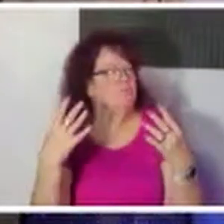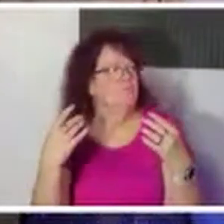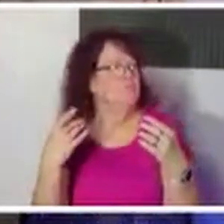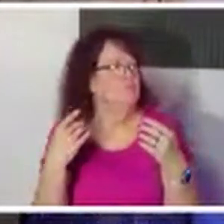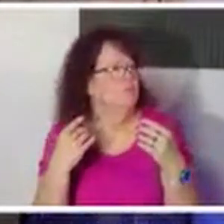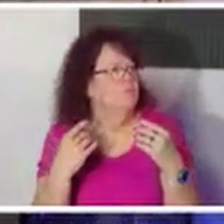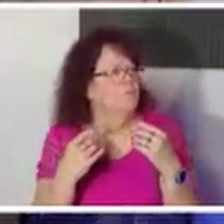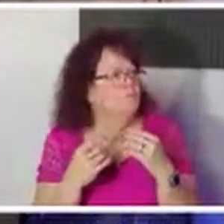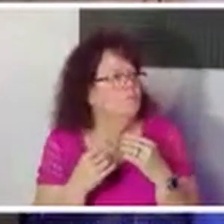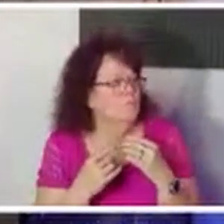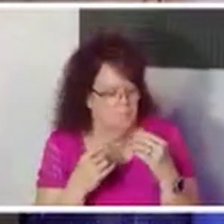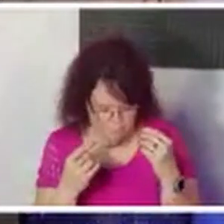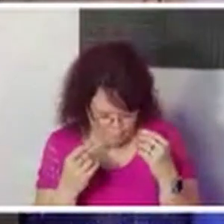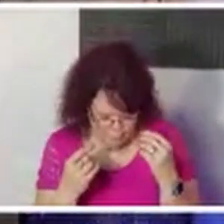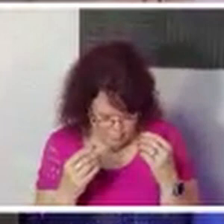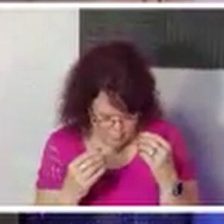And